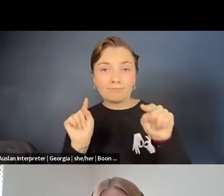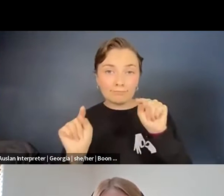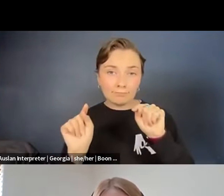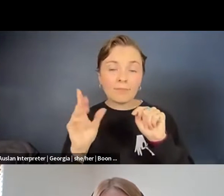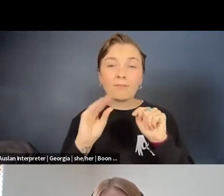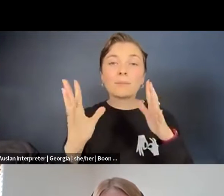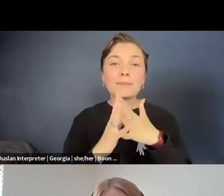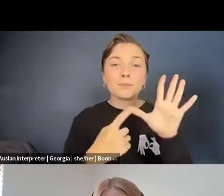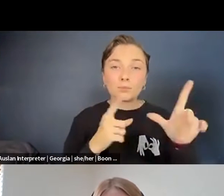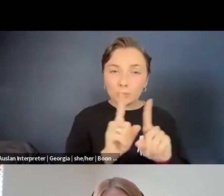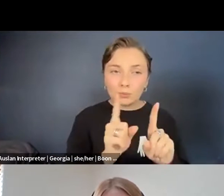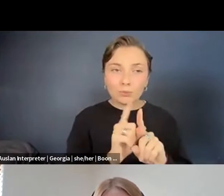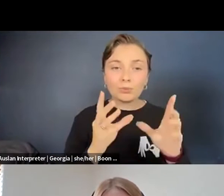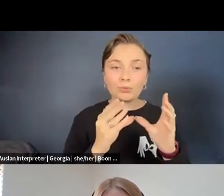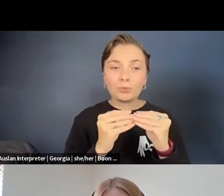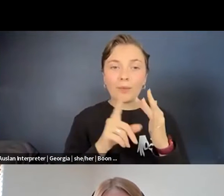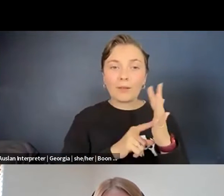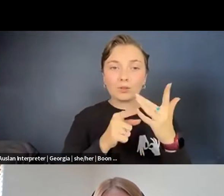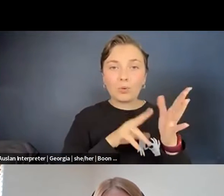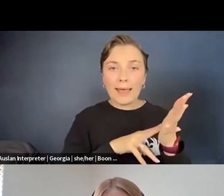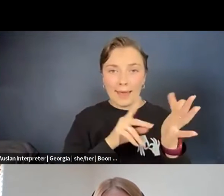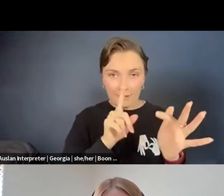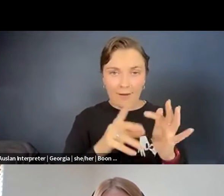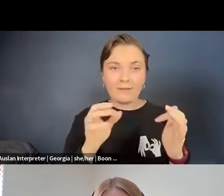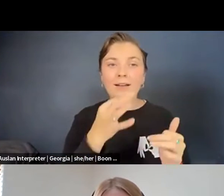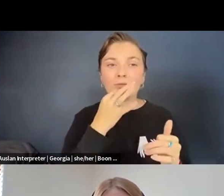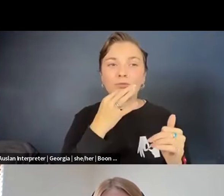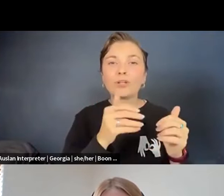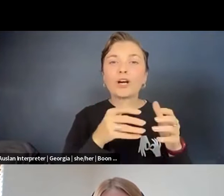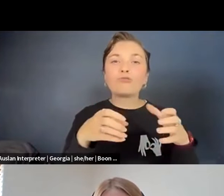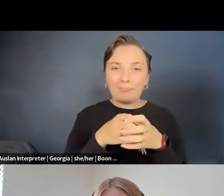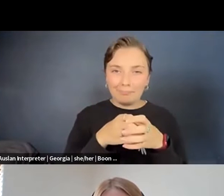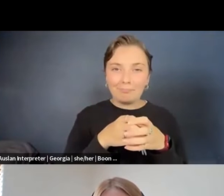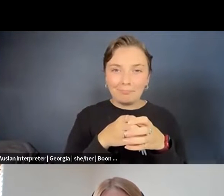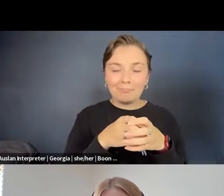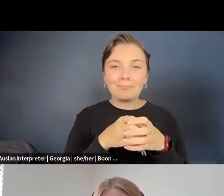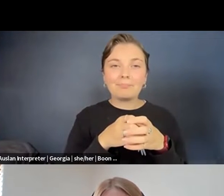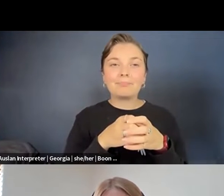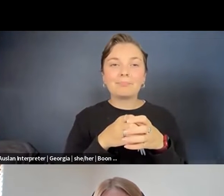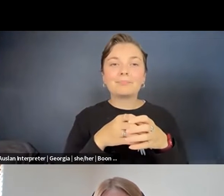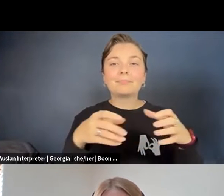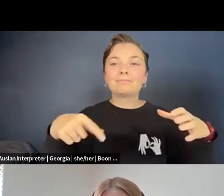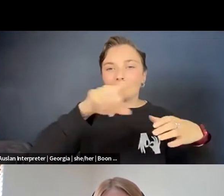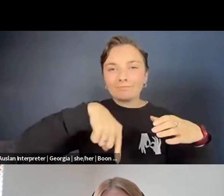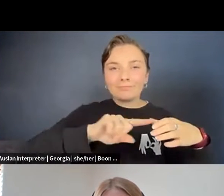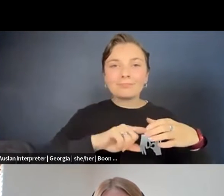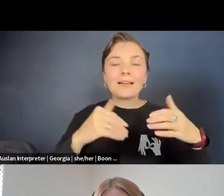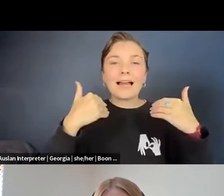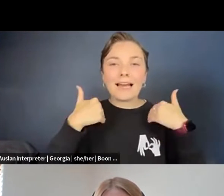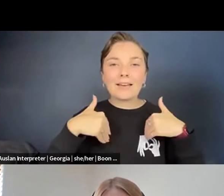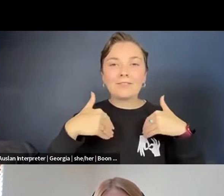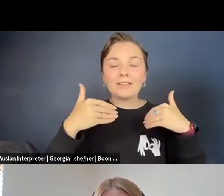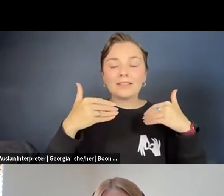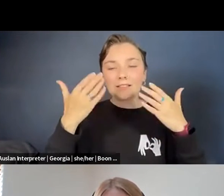from the West, and with Julieanne form a little collective, a triumvirate, the Live Die Well